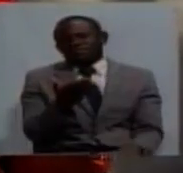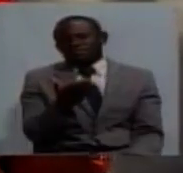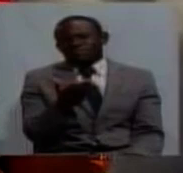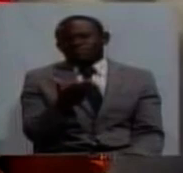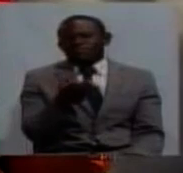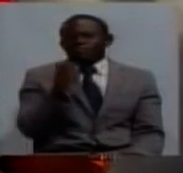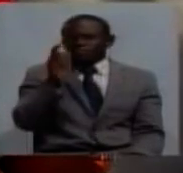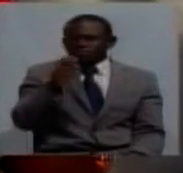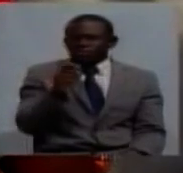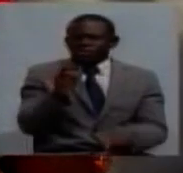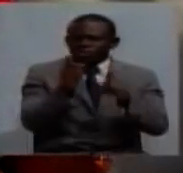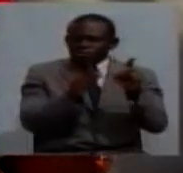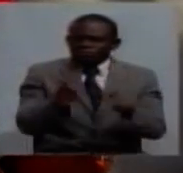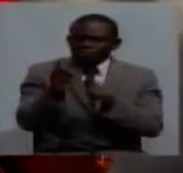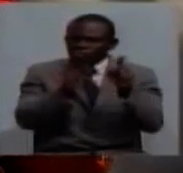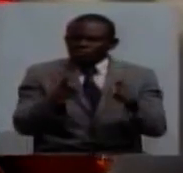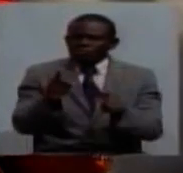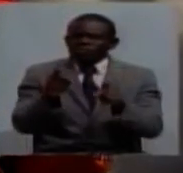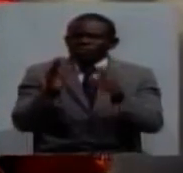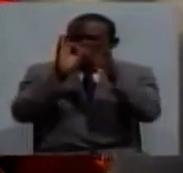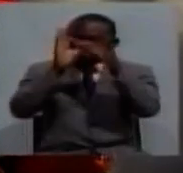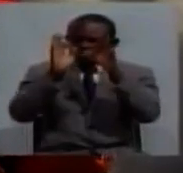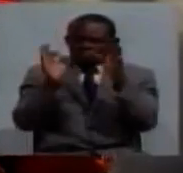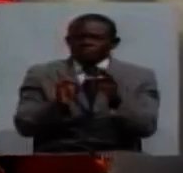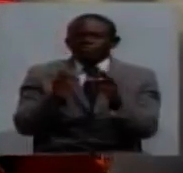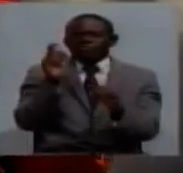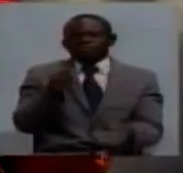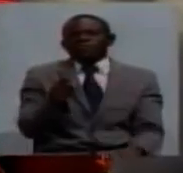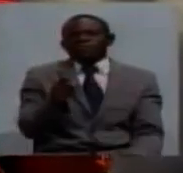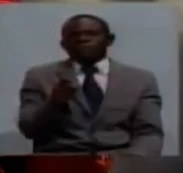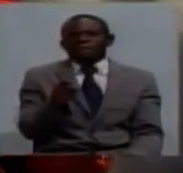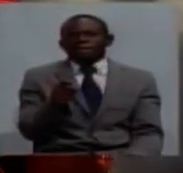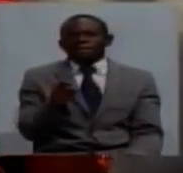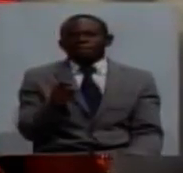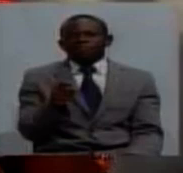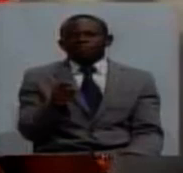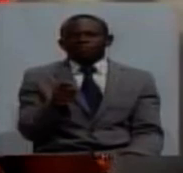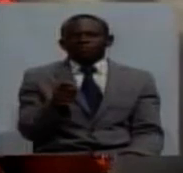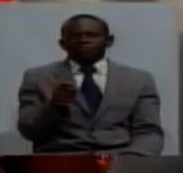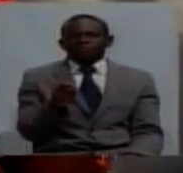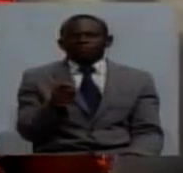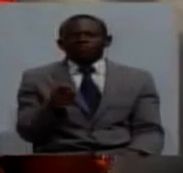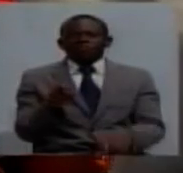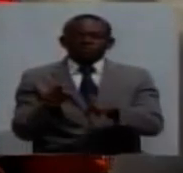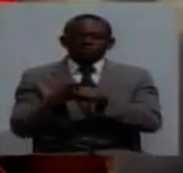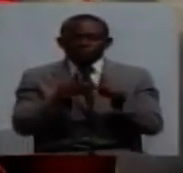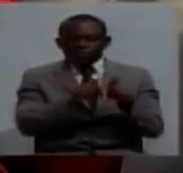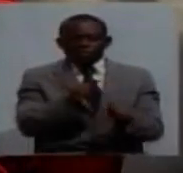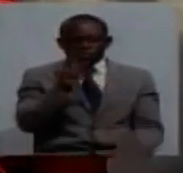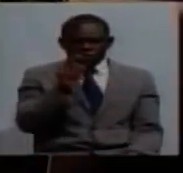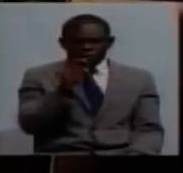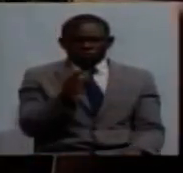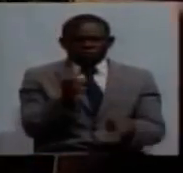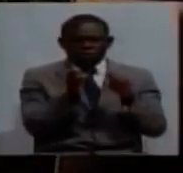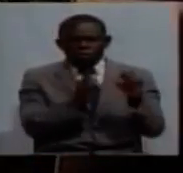a performance framework, and that we have. But then, as you're saying, we quickly need then an implementation plan from each